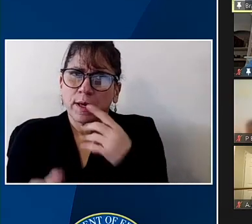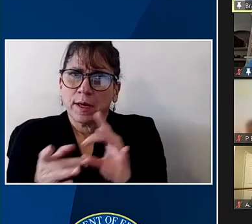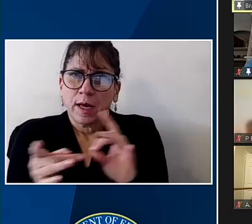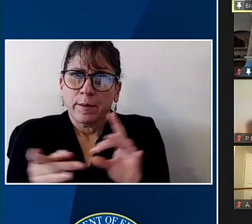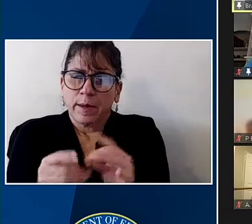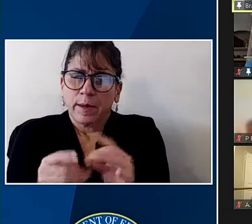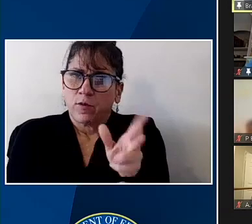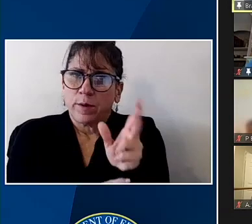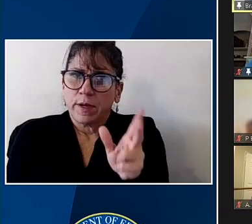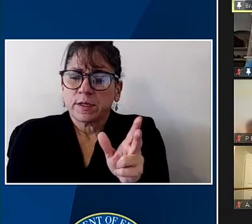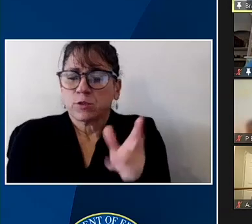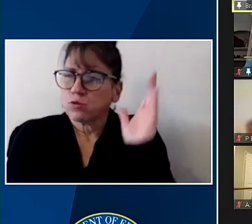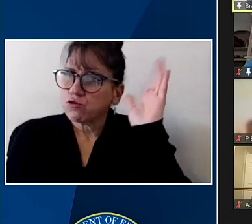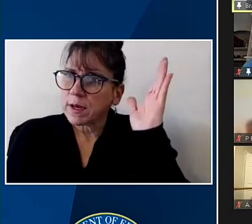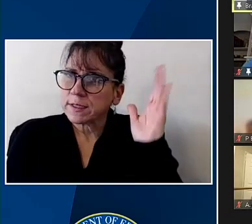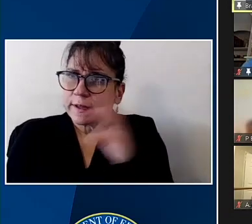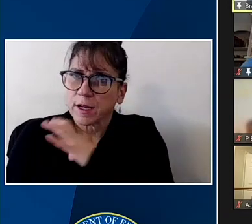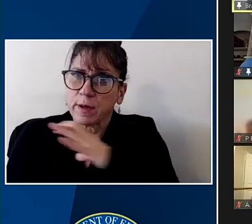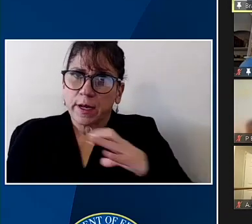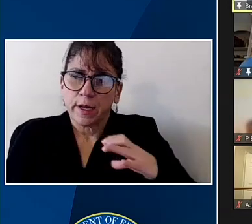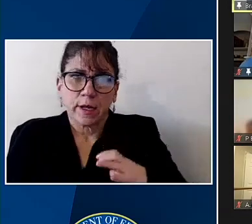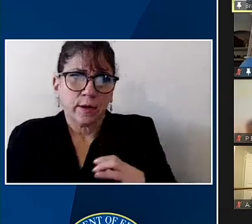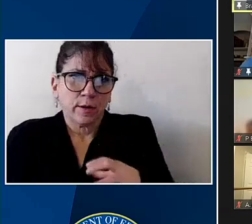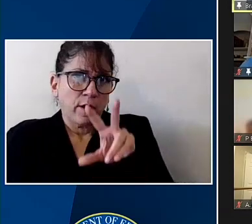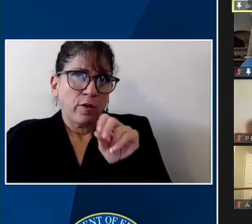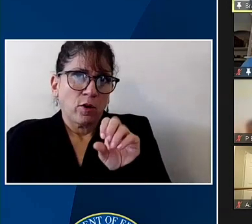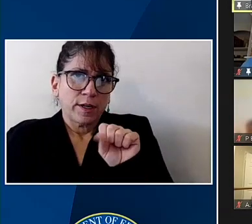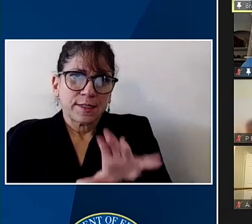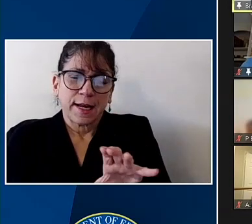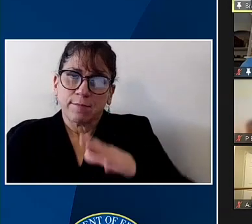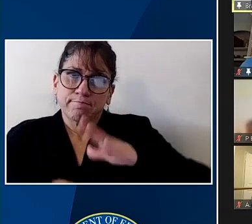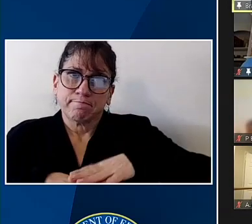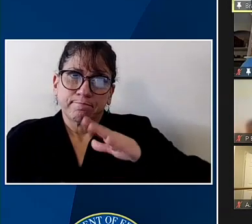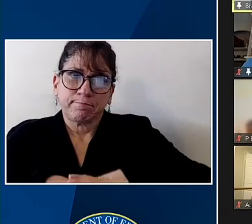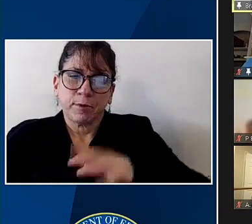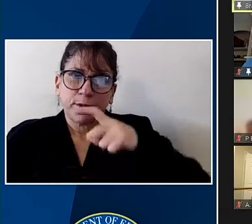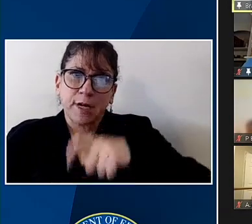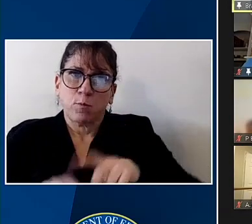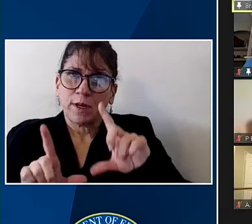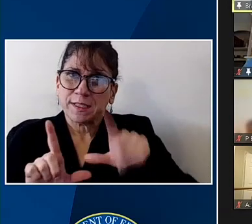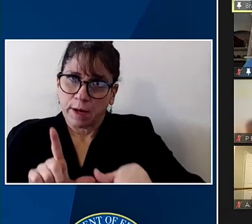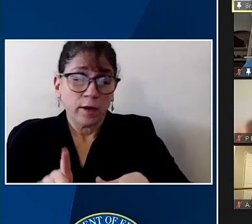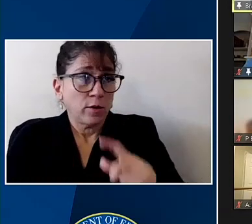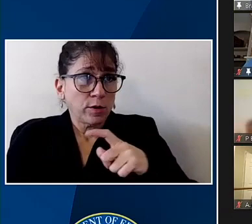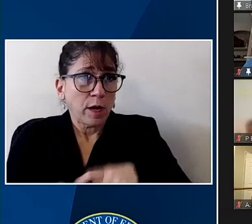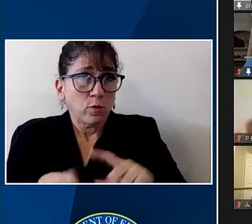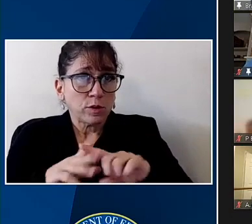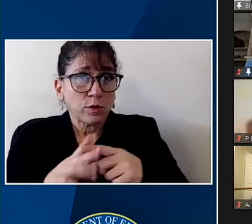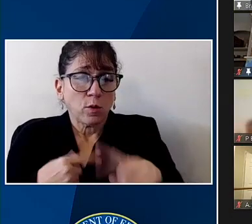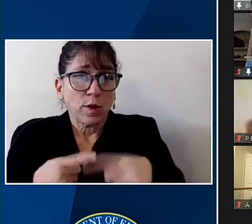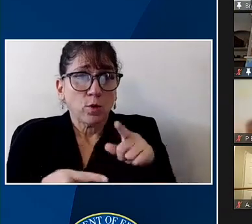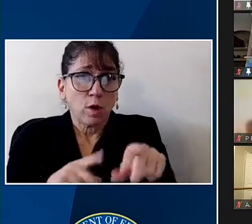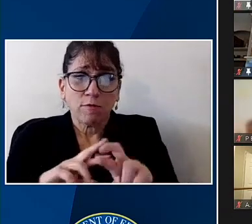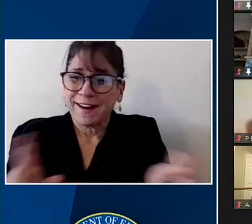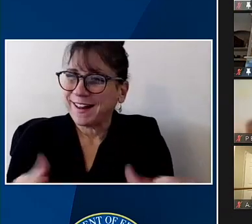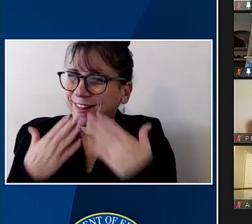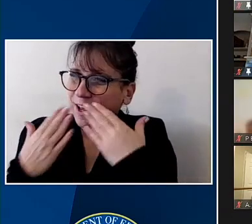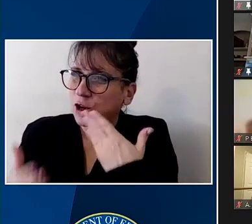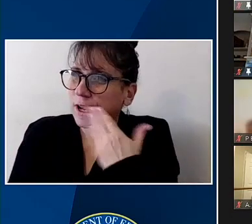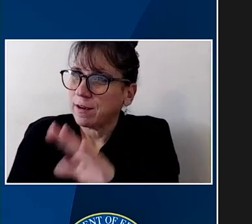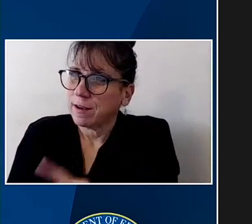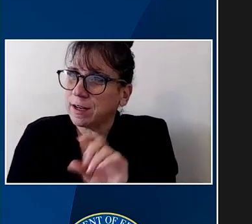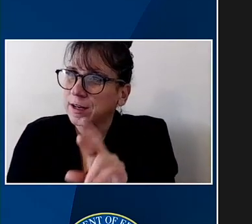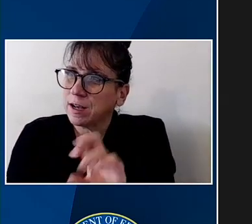the committee with a 30-second heads up when your time is about to expire, and your time will begin whenever you're ready. Thank you. Good afternoon. My name is Dr.